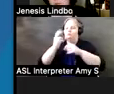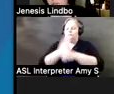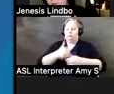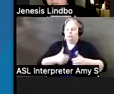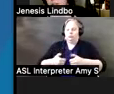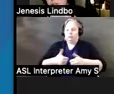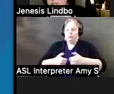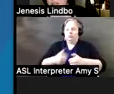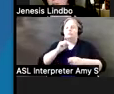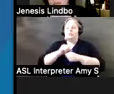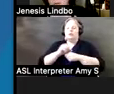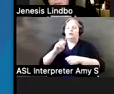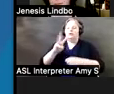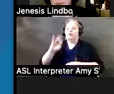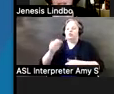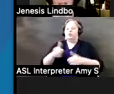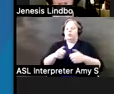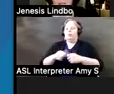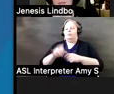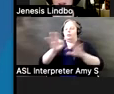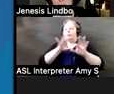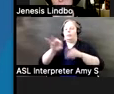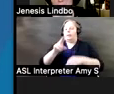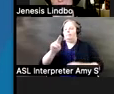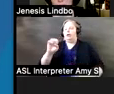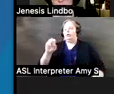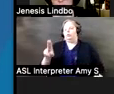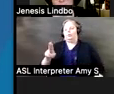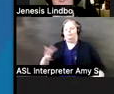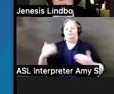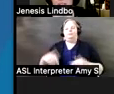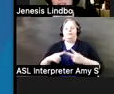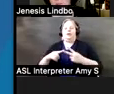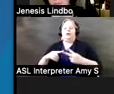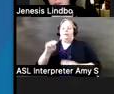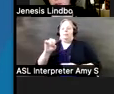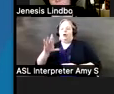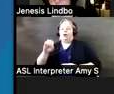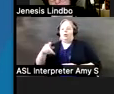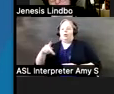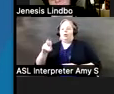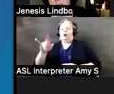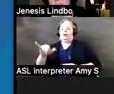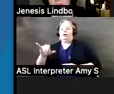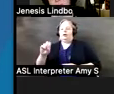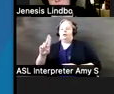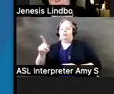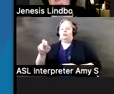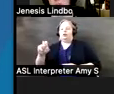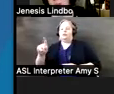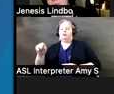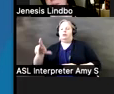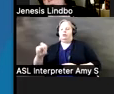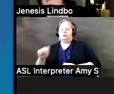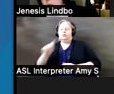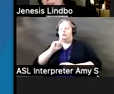and switch for selections in the menus. And then Mario Party Superstars is a simplified group game, turn-based